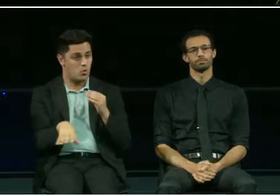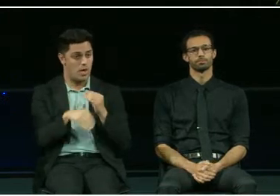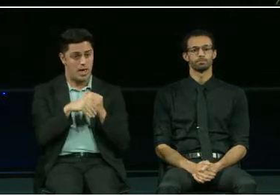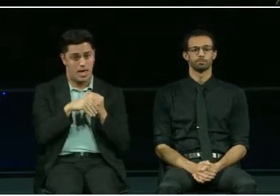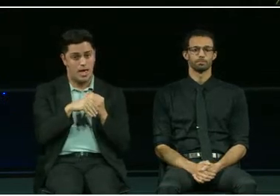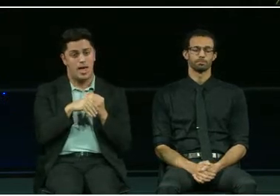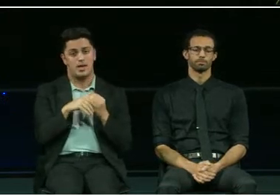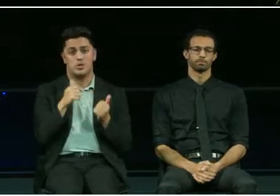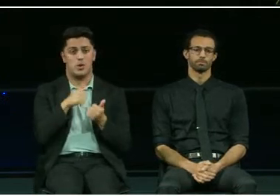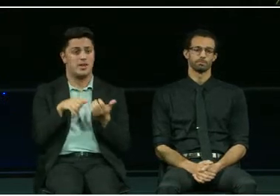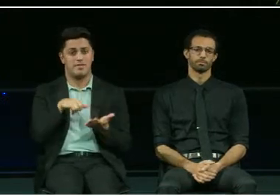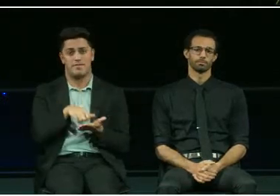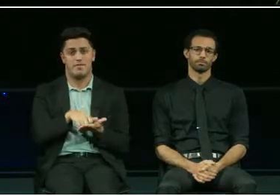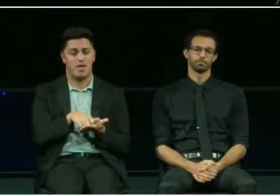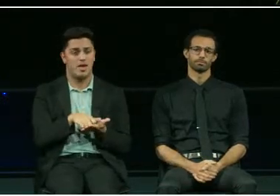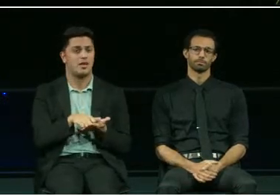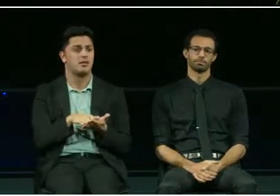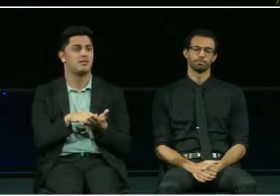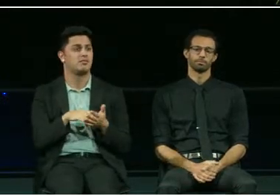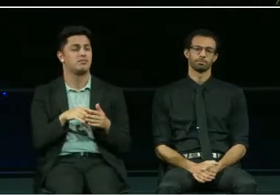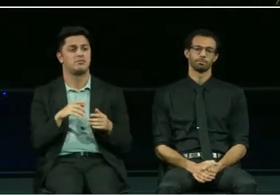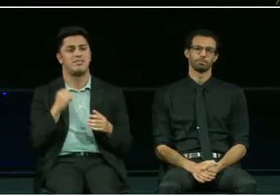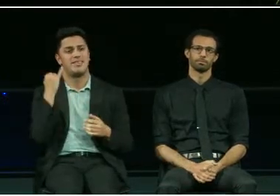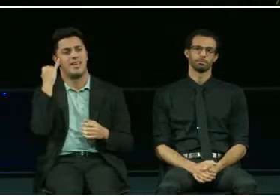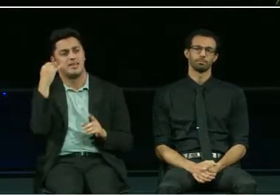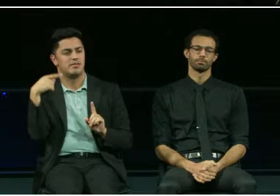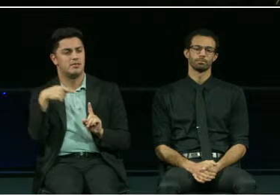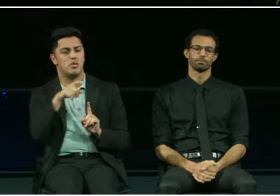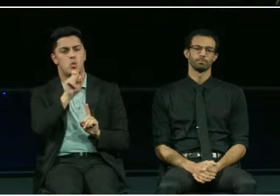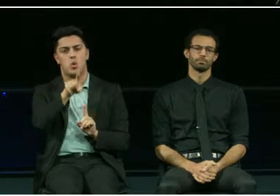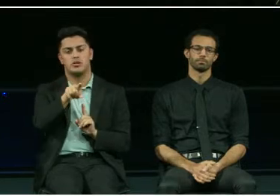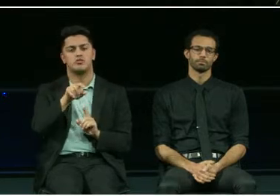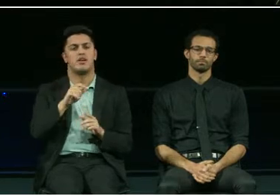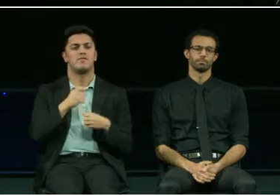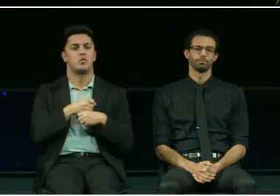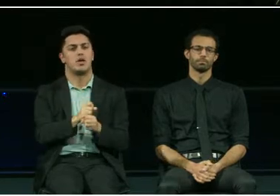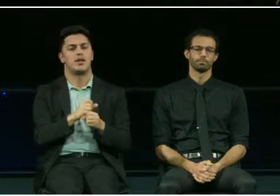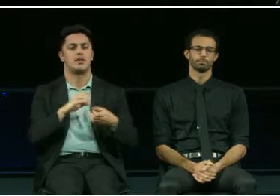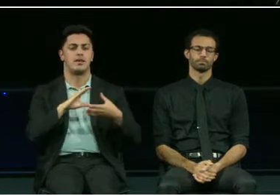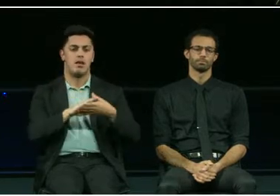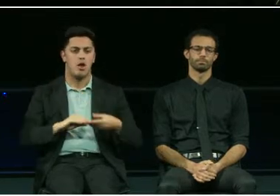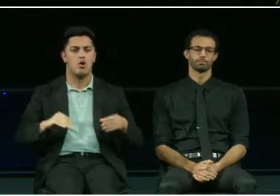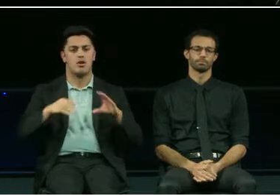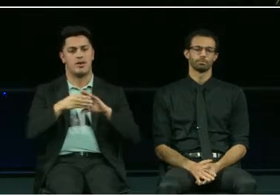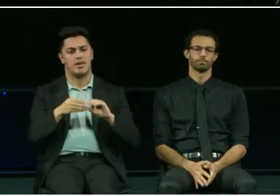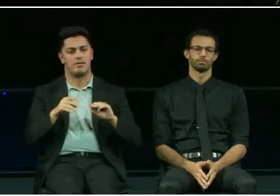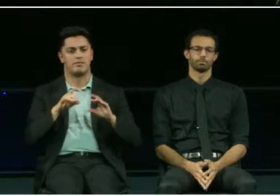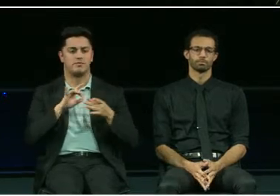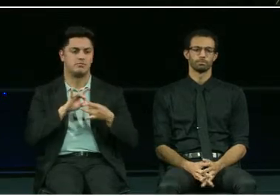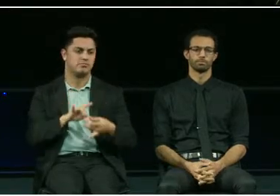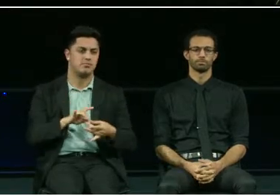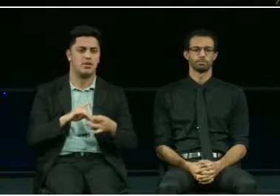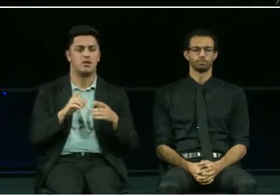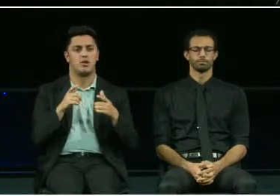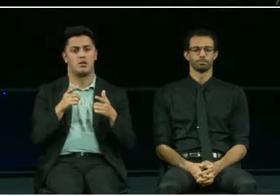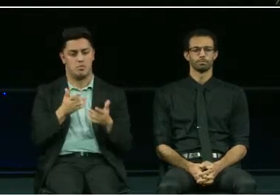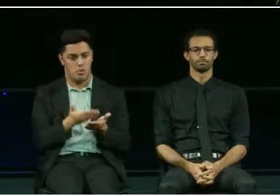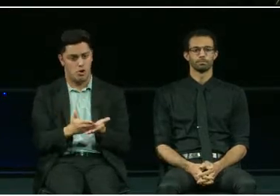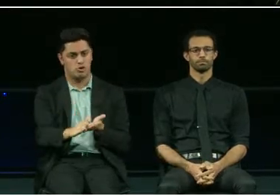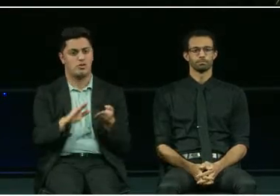to any of that, just the idea or the question of creating narratives around marginalized